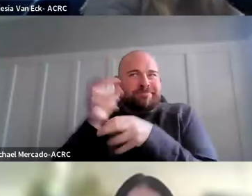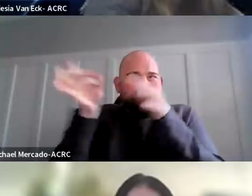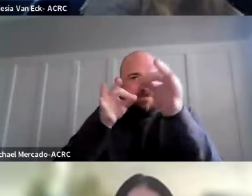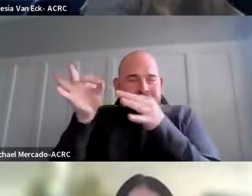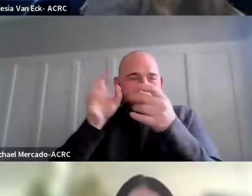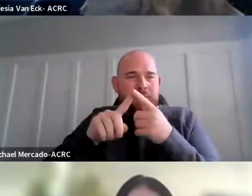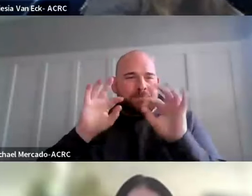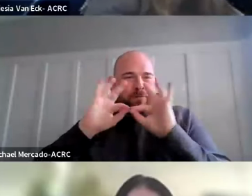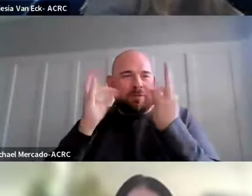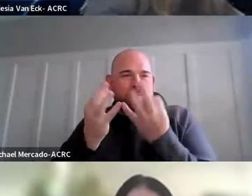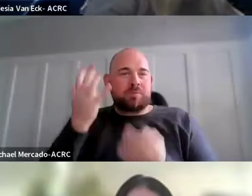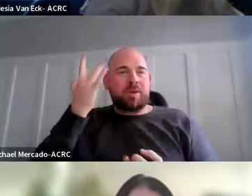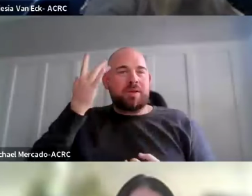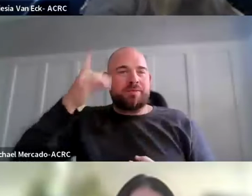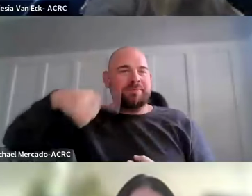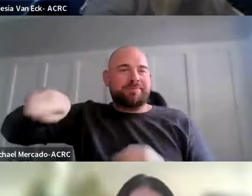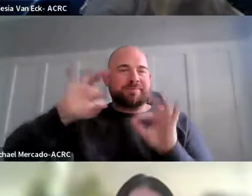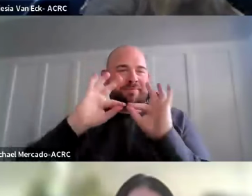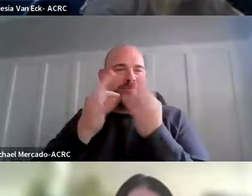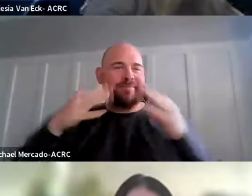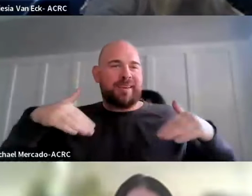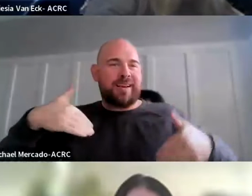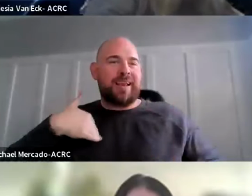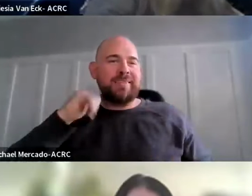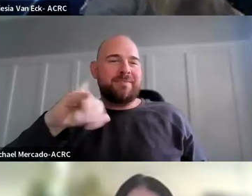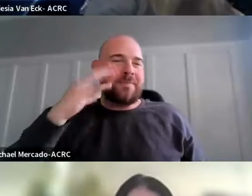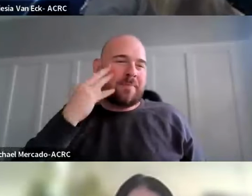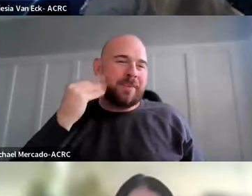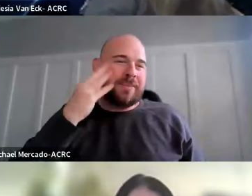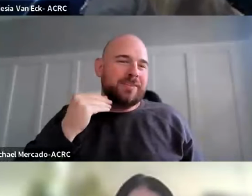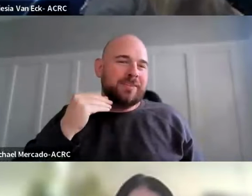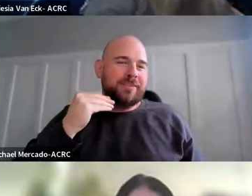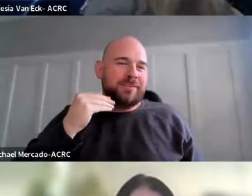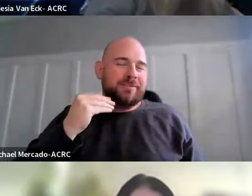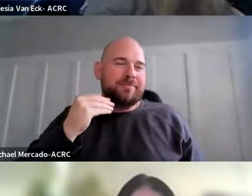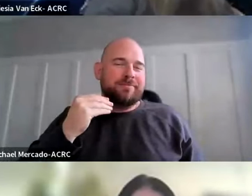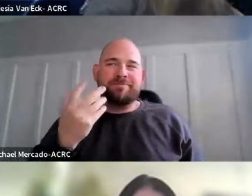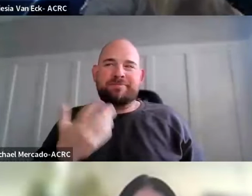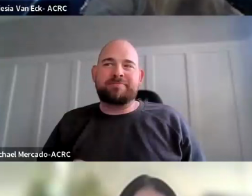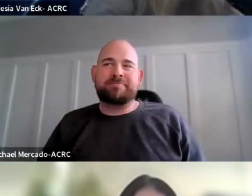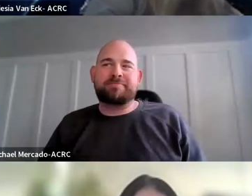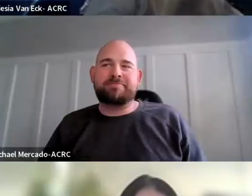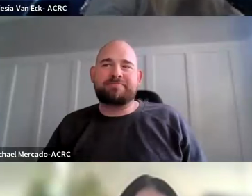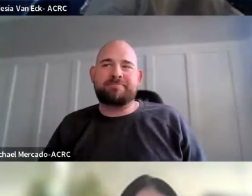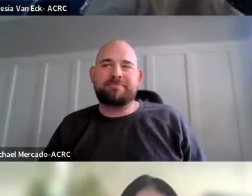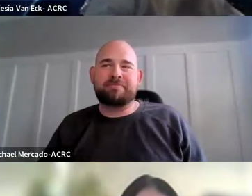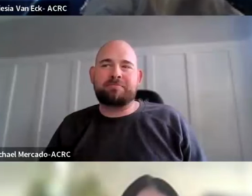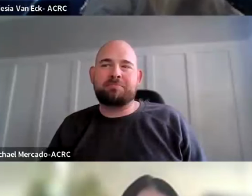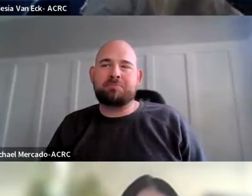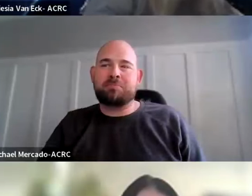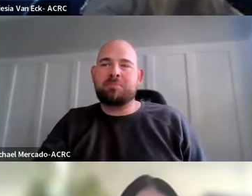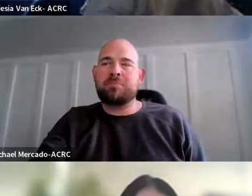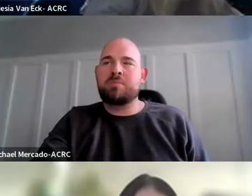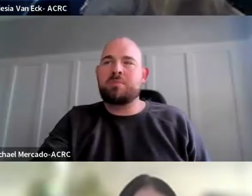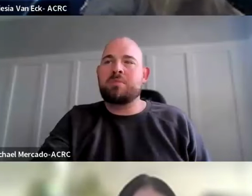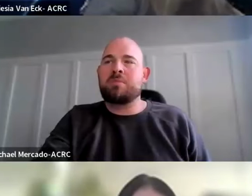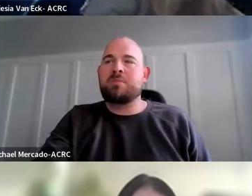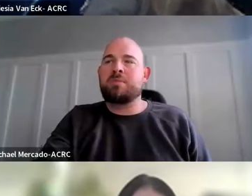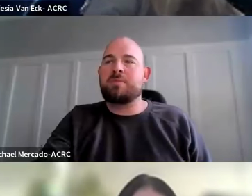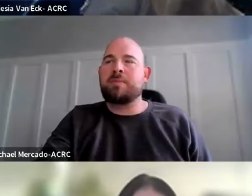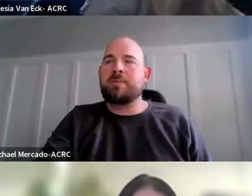really, it's hard for the deaf person to explain to the family members that it's more so about the experience of